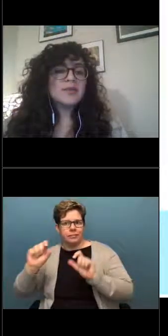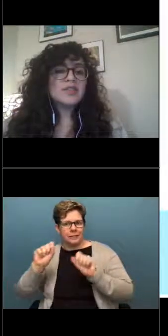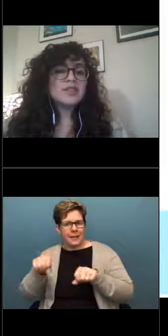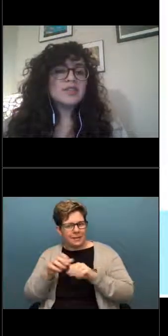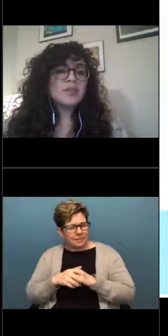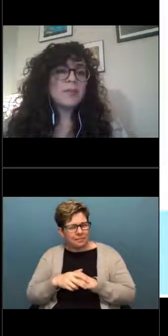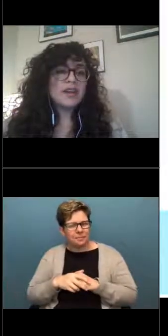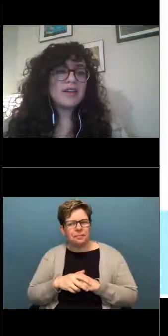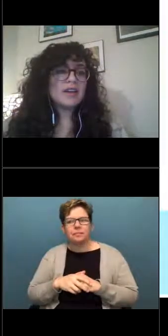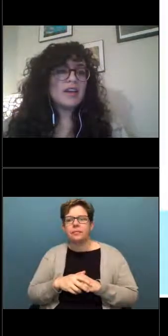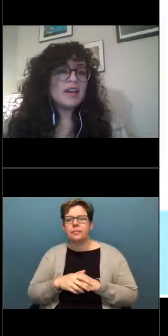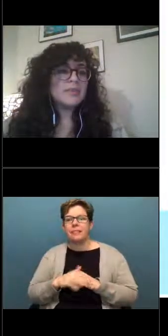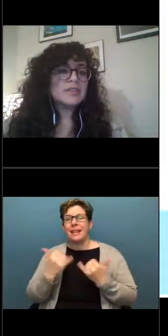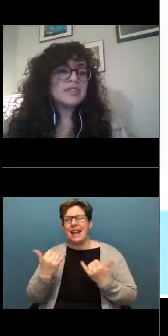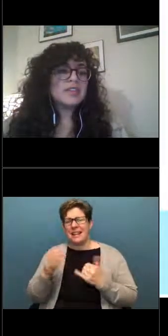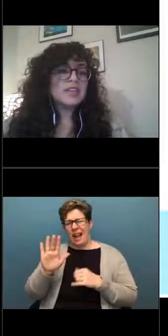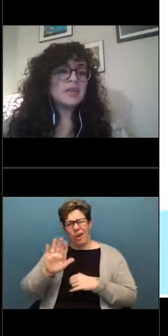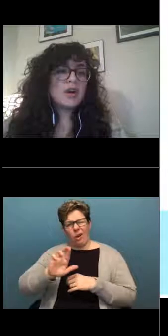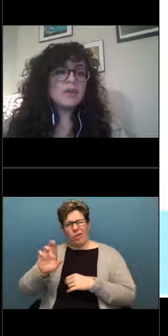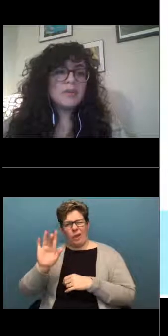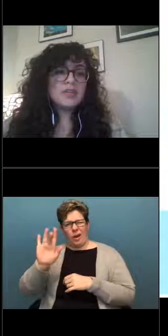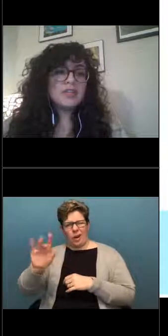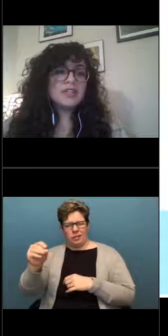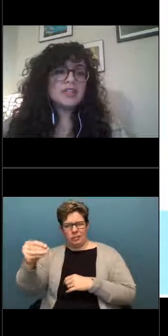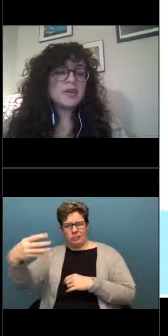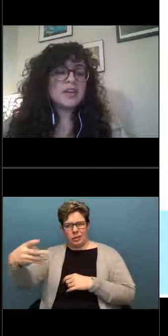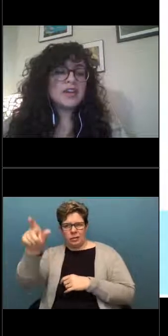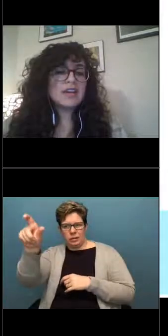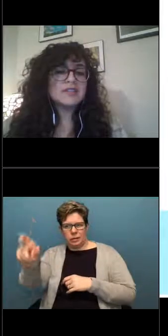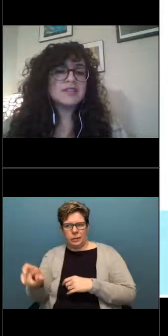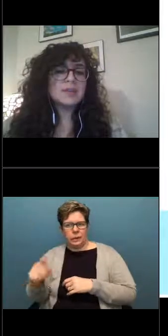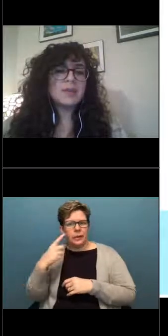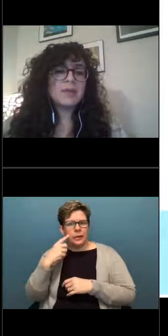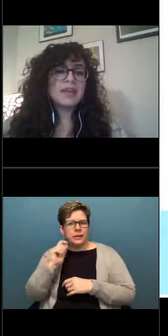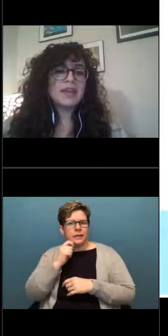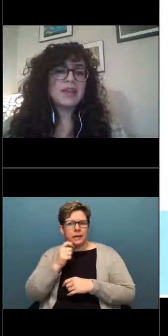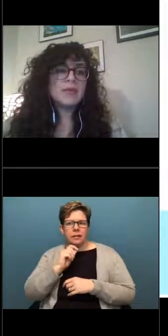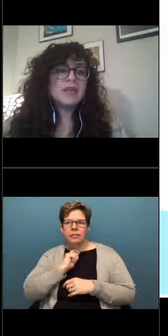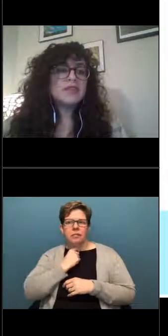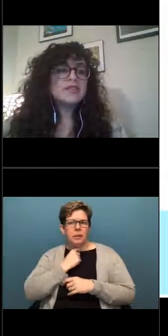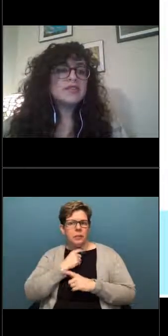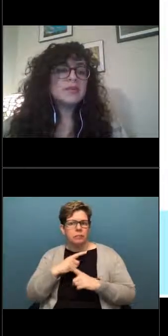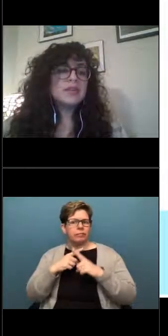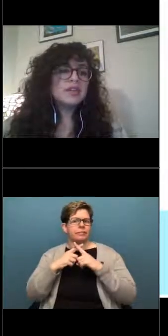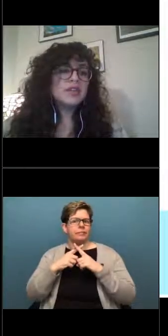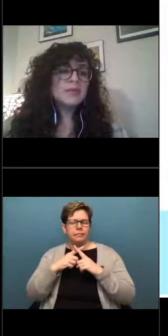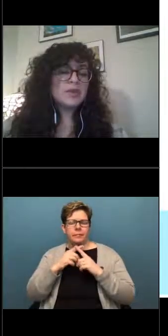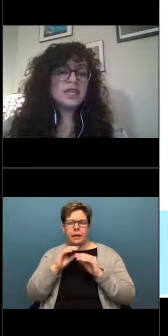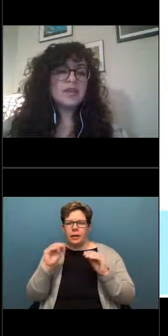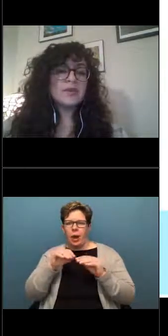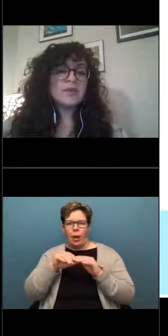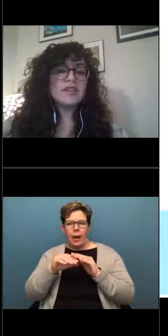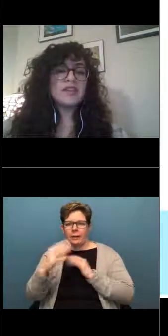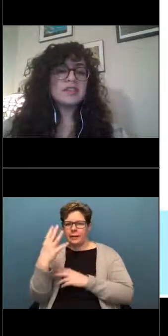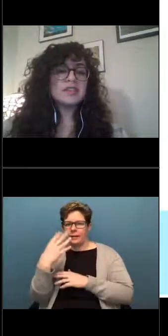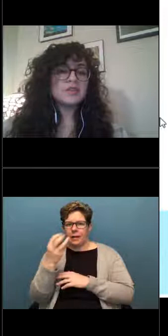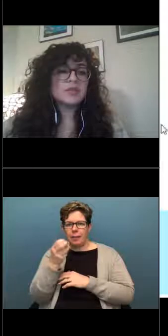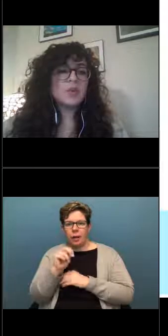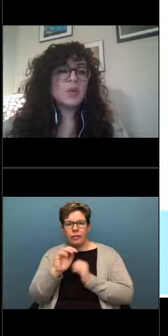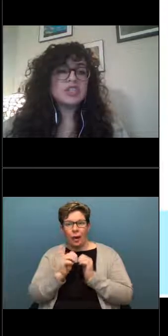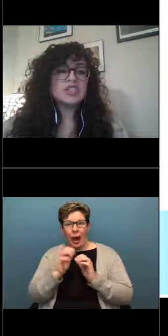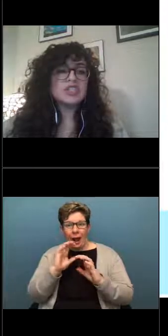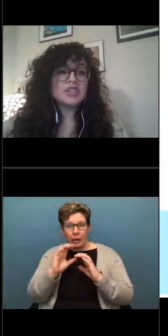So for the control panel, you'll see that you are all muted and don't have access to a webcam. So the way that you'll communicate with us